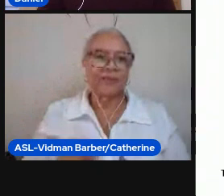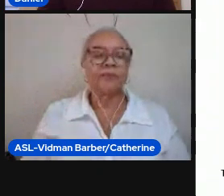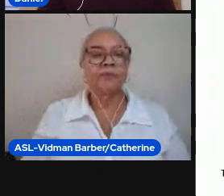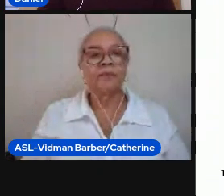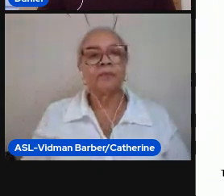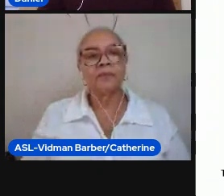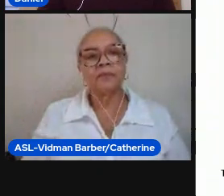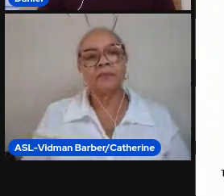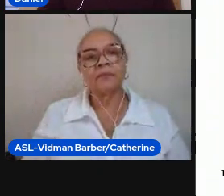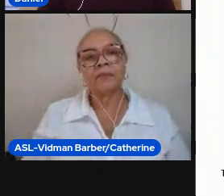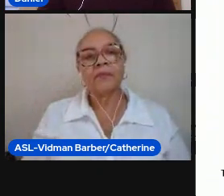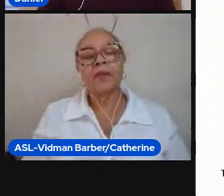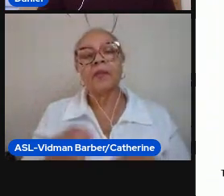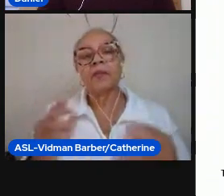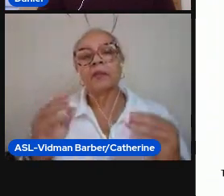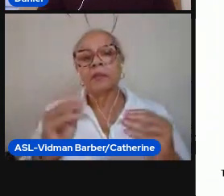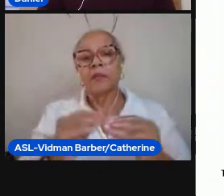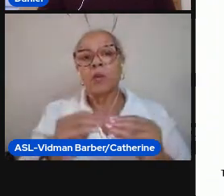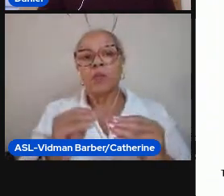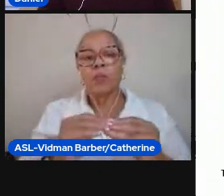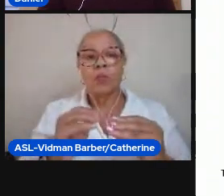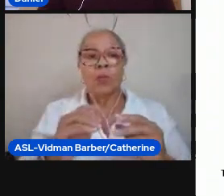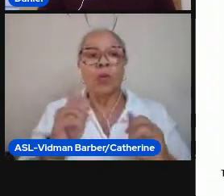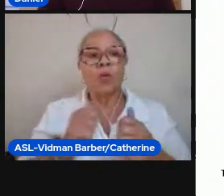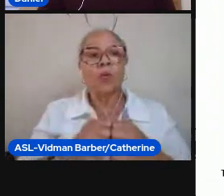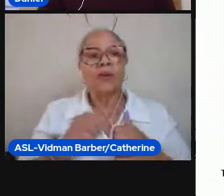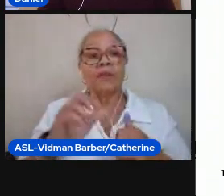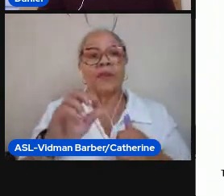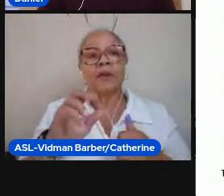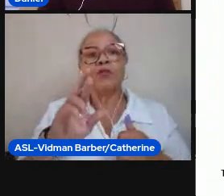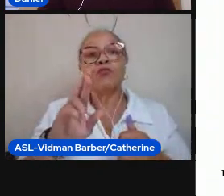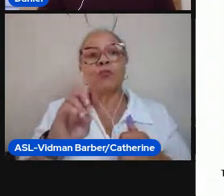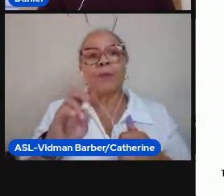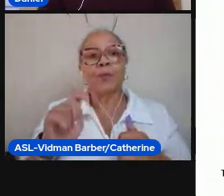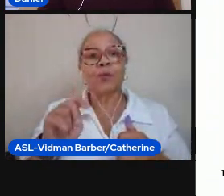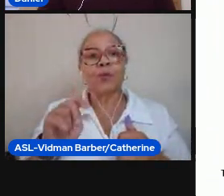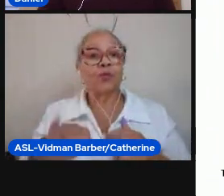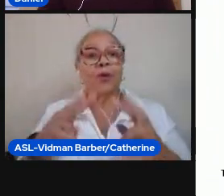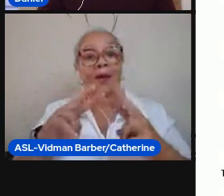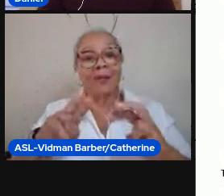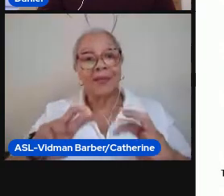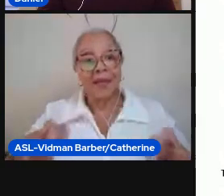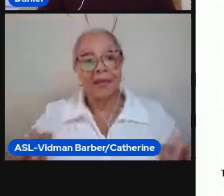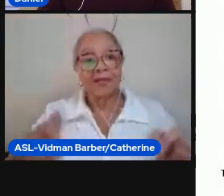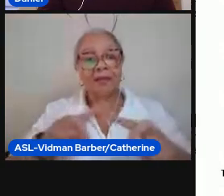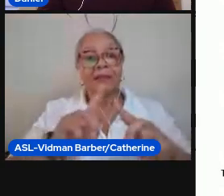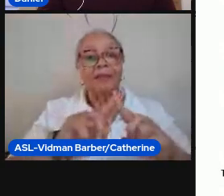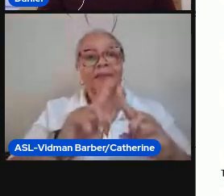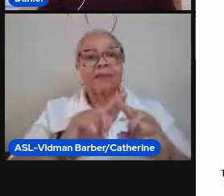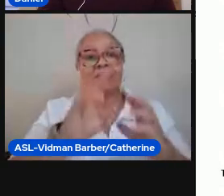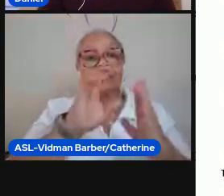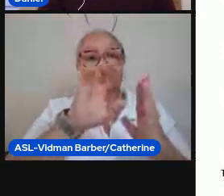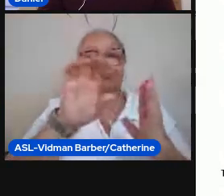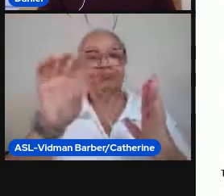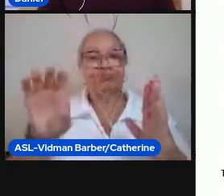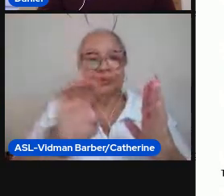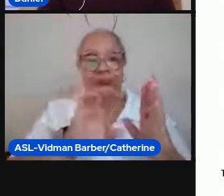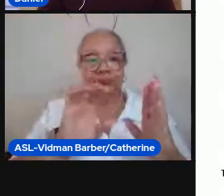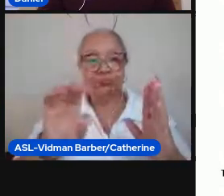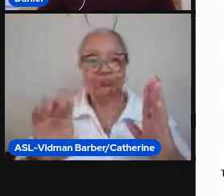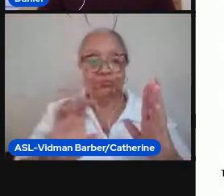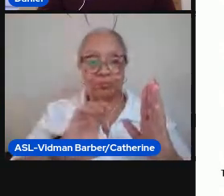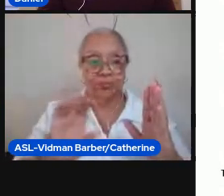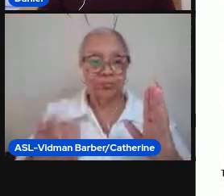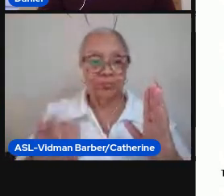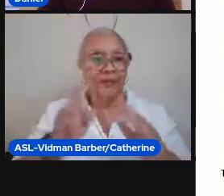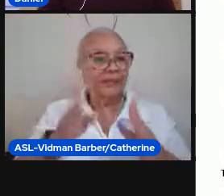To further repertoire analysis, we saw increase in particular clusters. So there was an increase in clustering in general